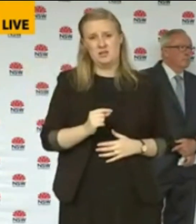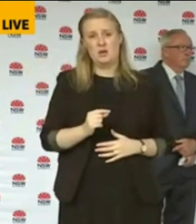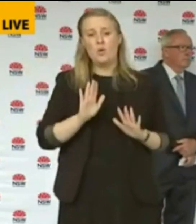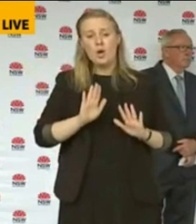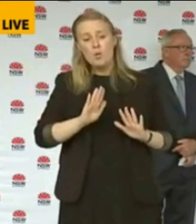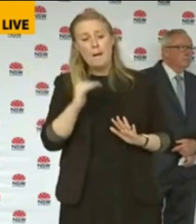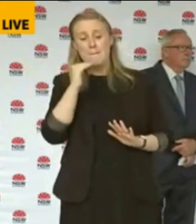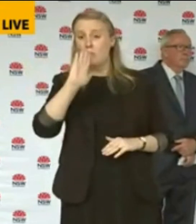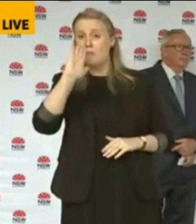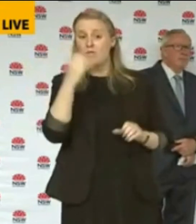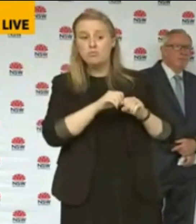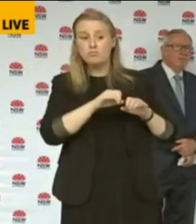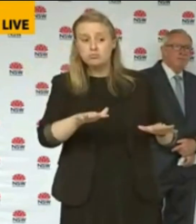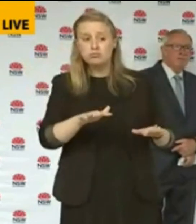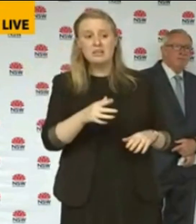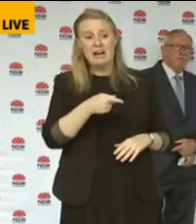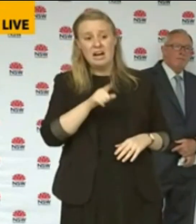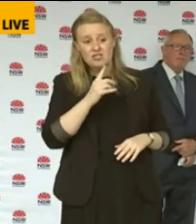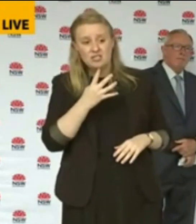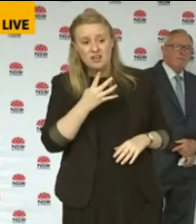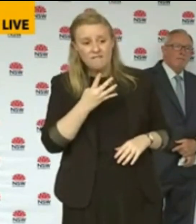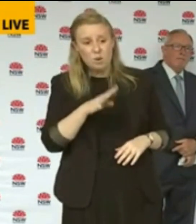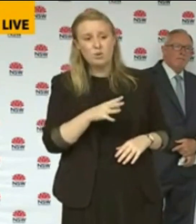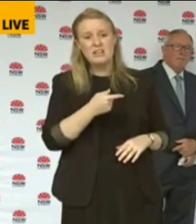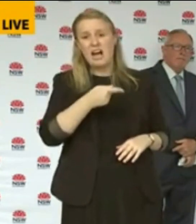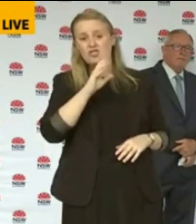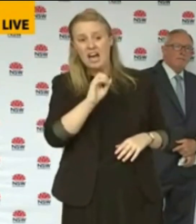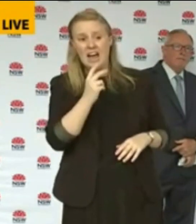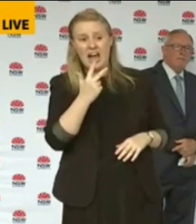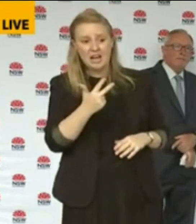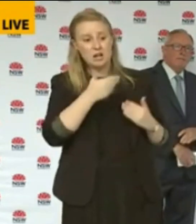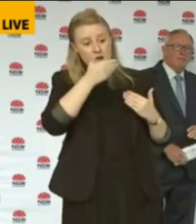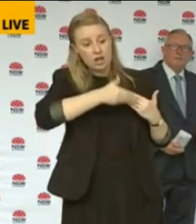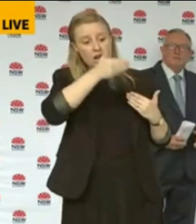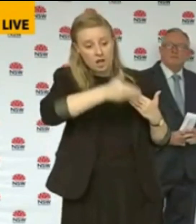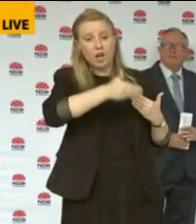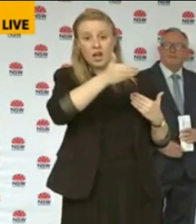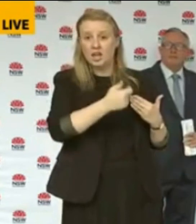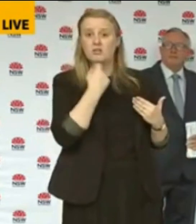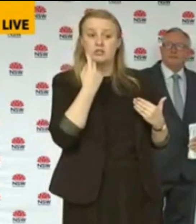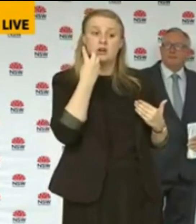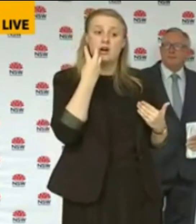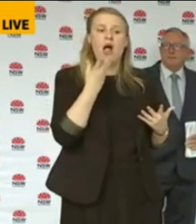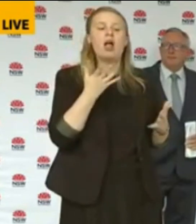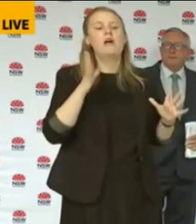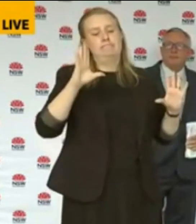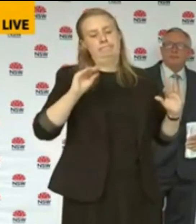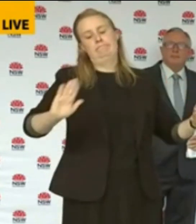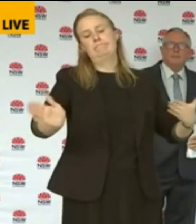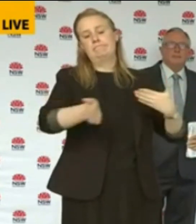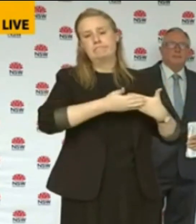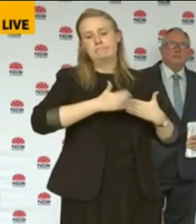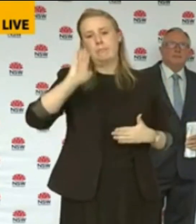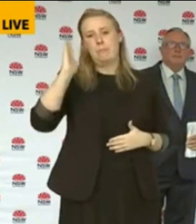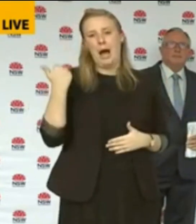about 140 to 180 a day, consecutive days, where unfortunately these states, now this isn't a state of origin. States will